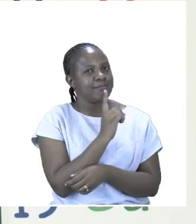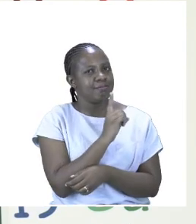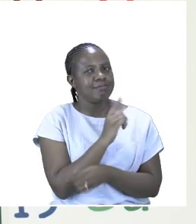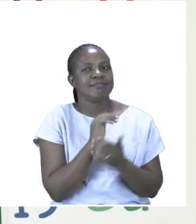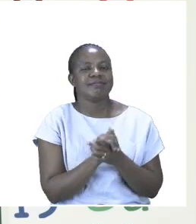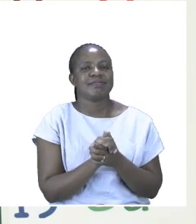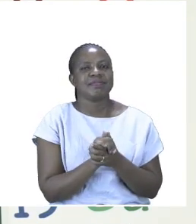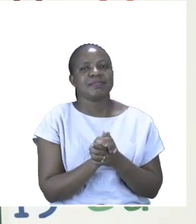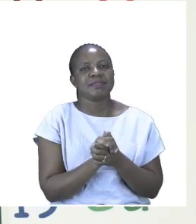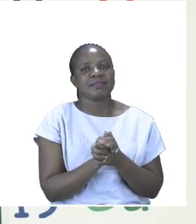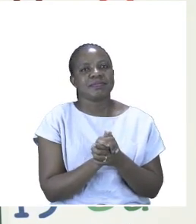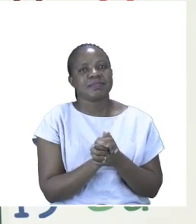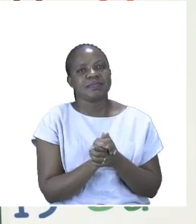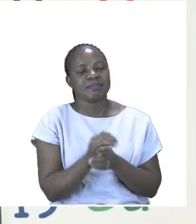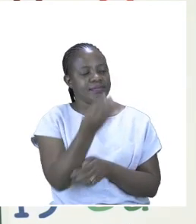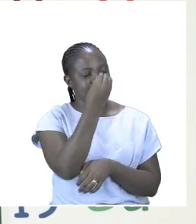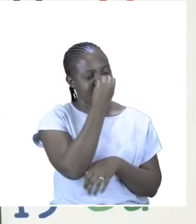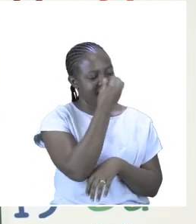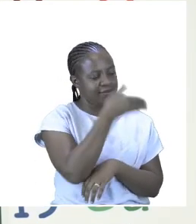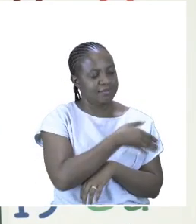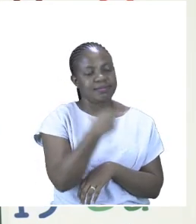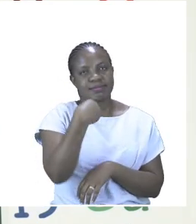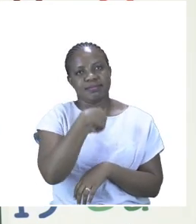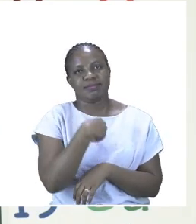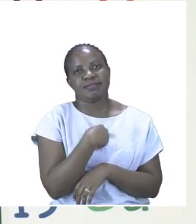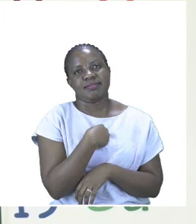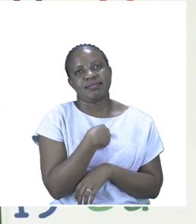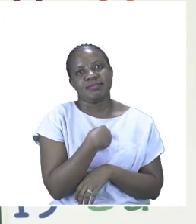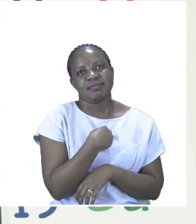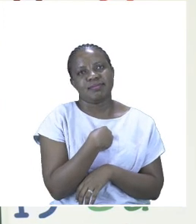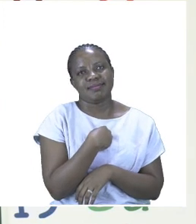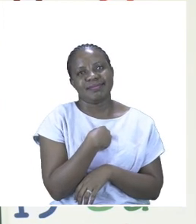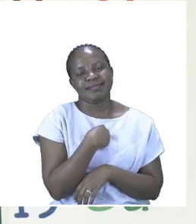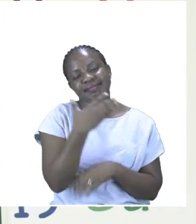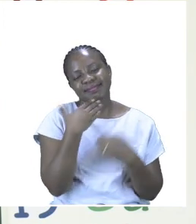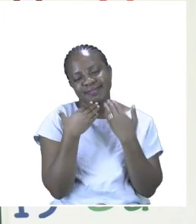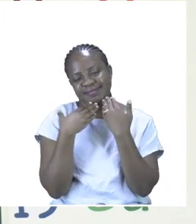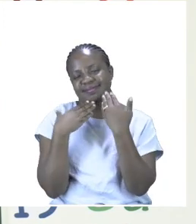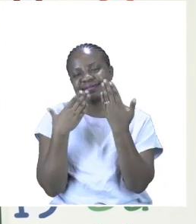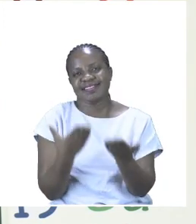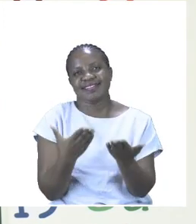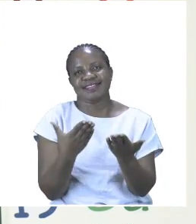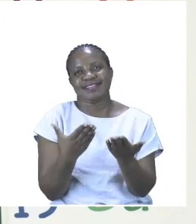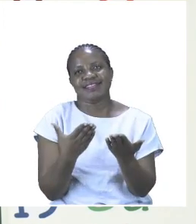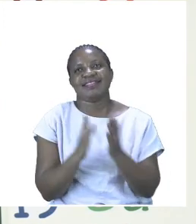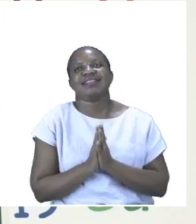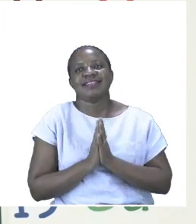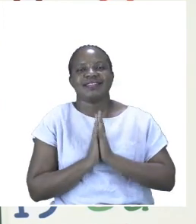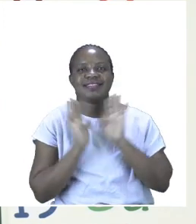So, from Zoshi and I, we would like to say thank you for joining us and